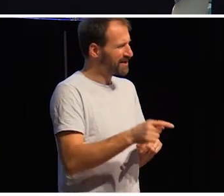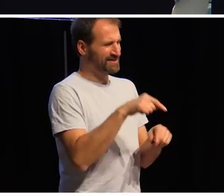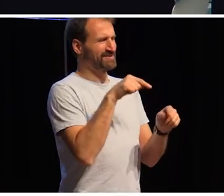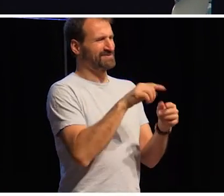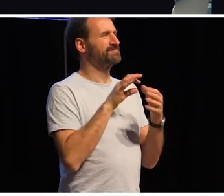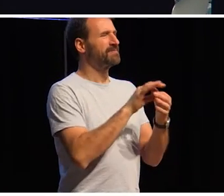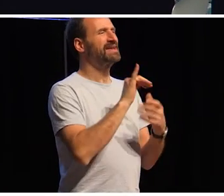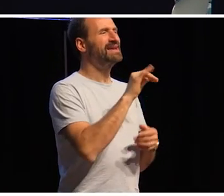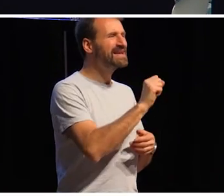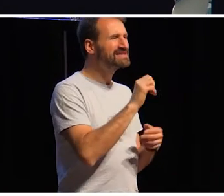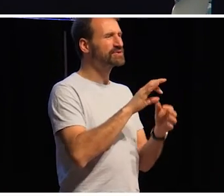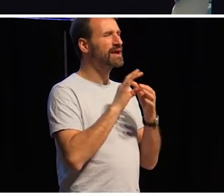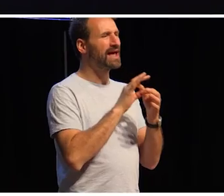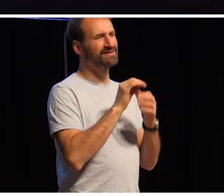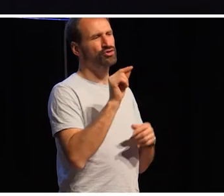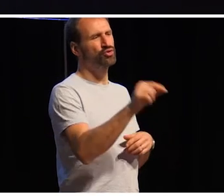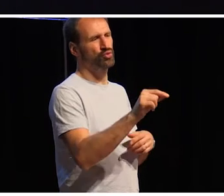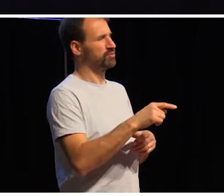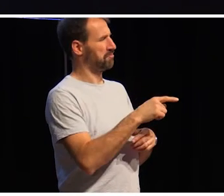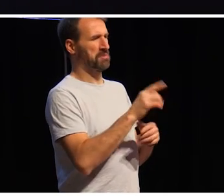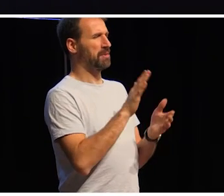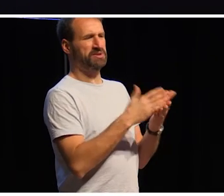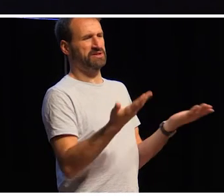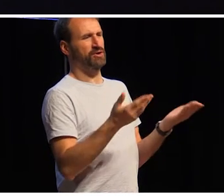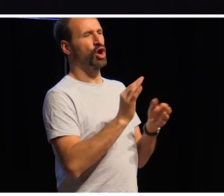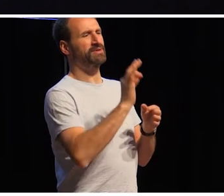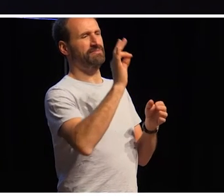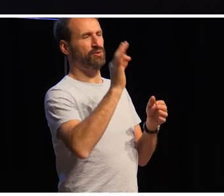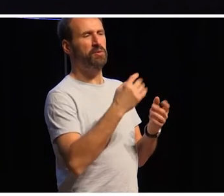isRelatedTo function here?